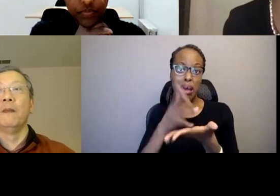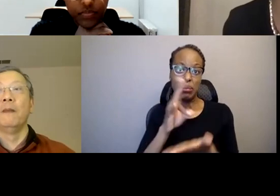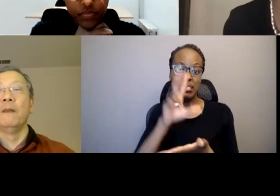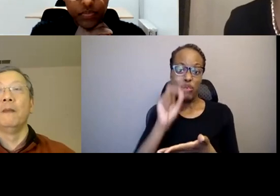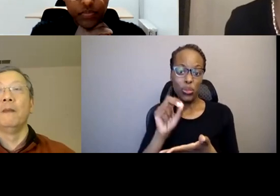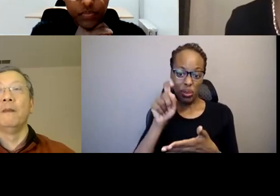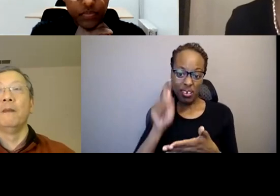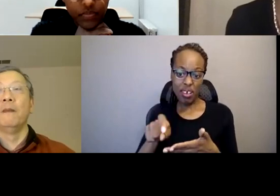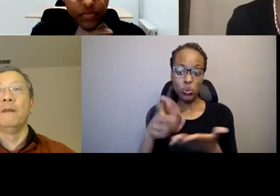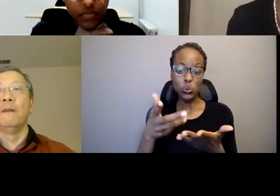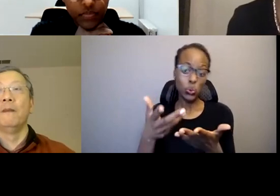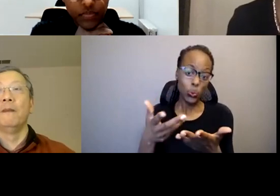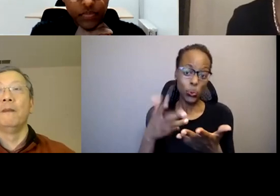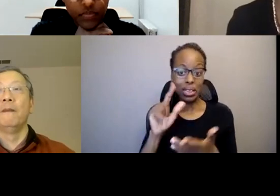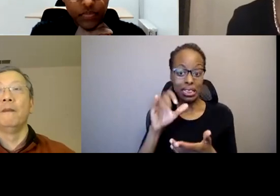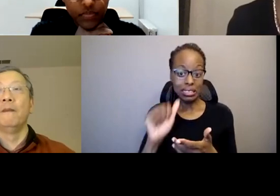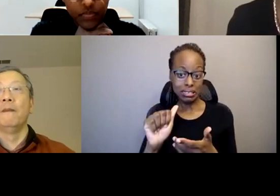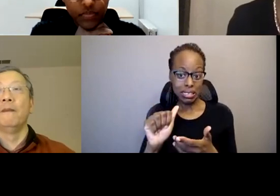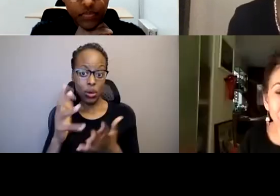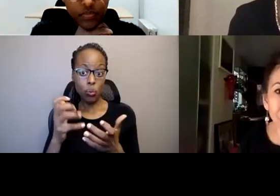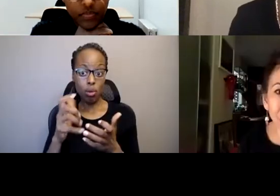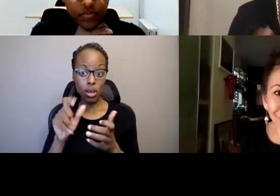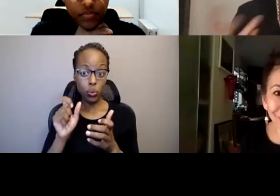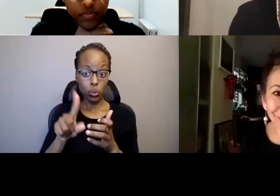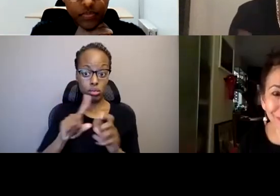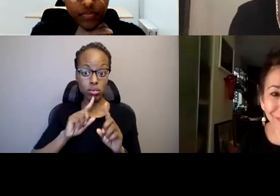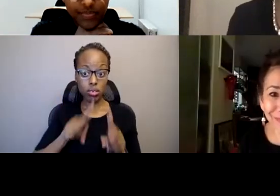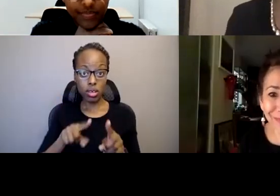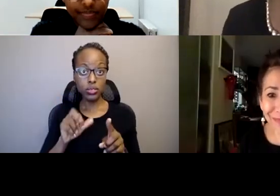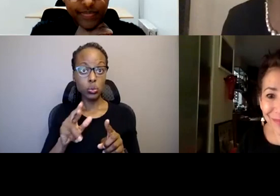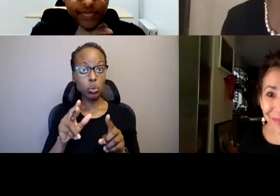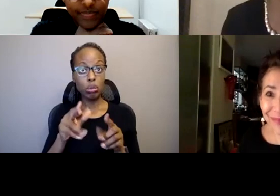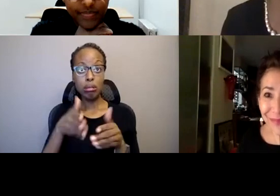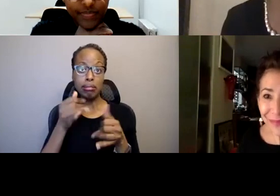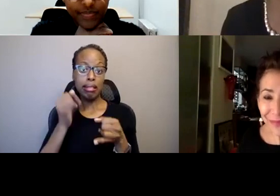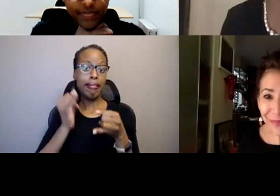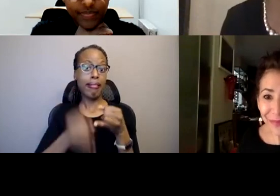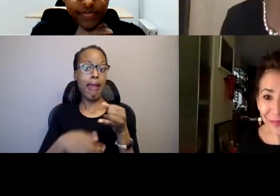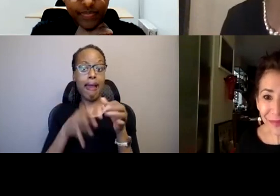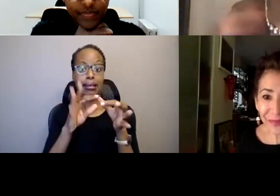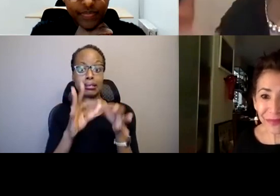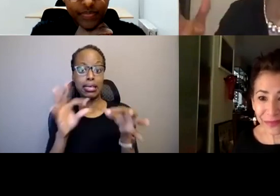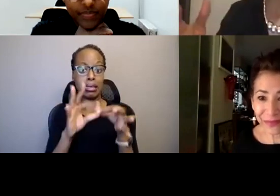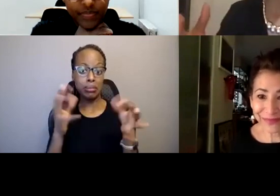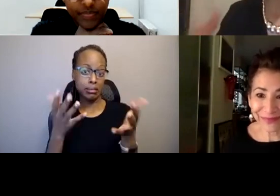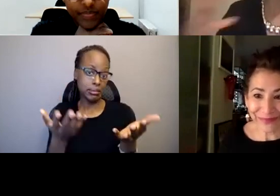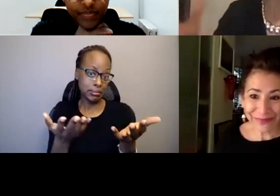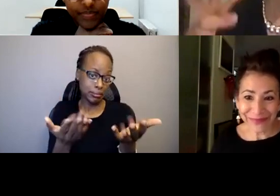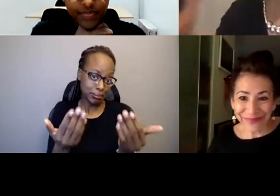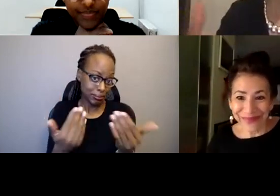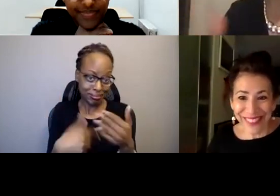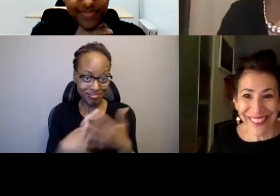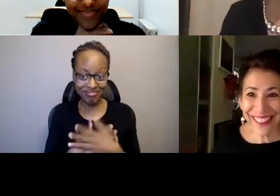on and field a question, or if you'd like to offer some closing remarks, would really love your advice